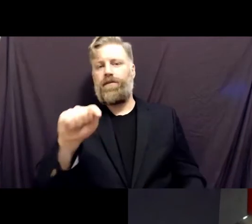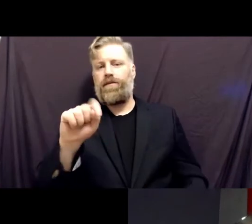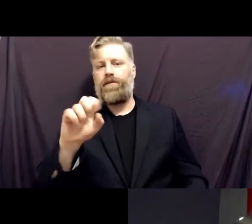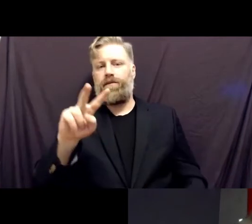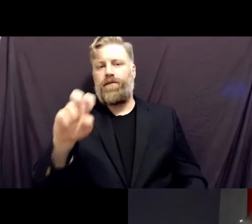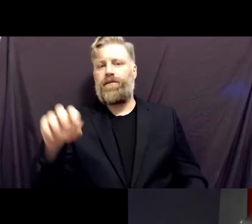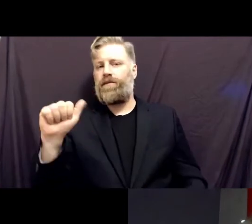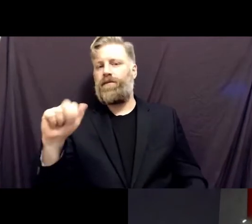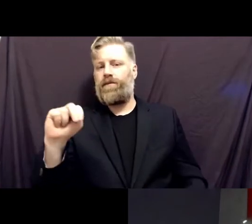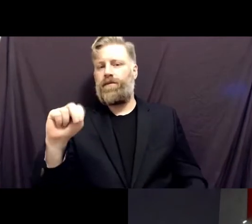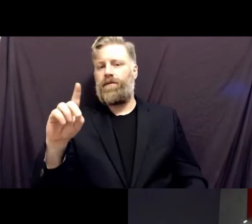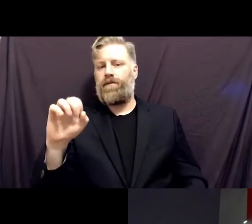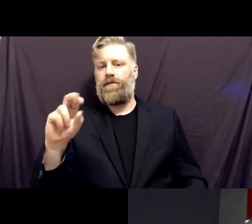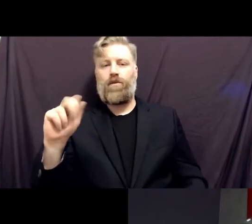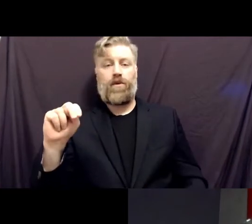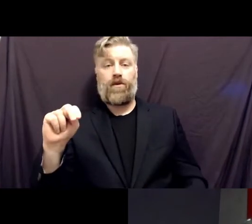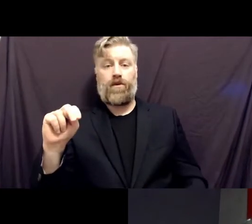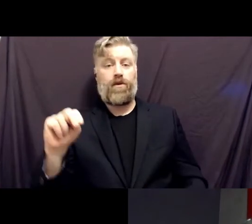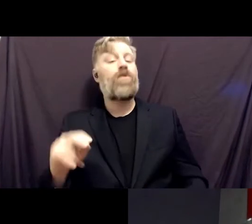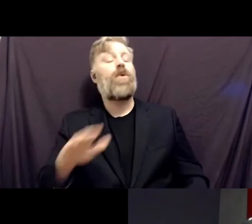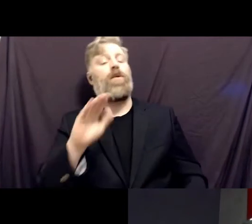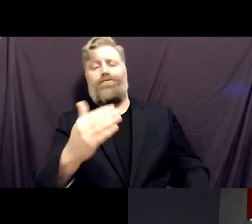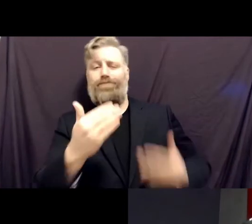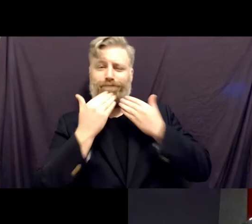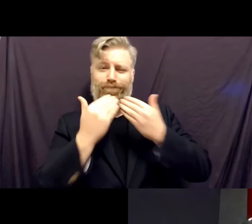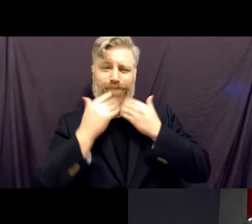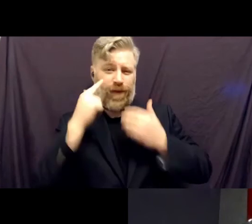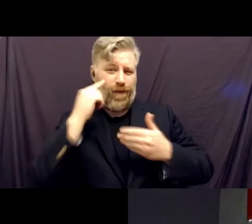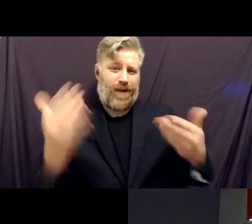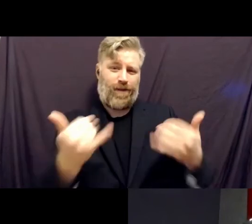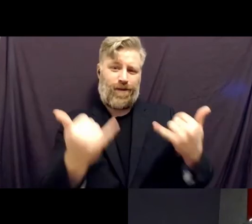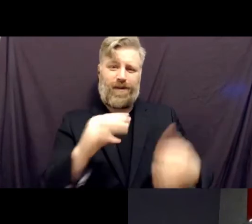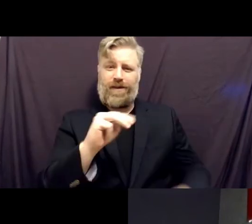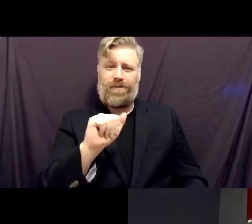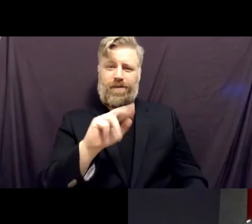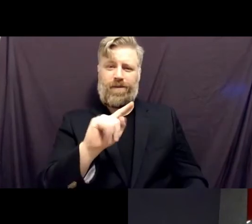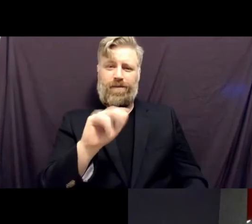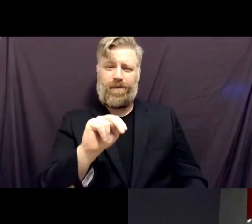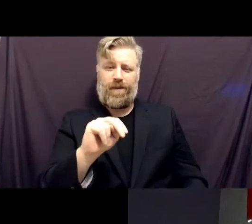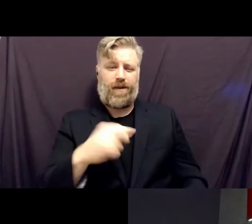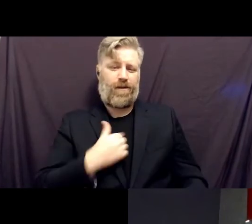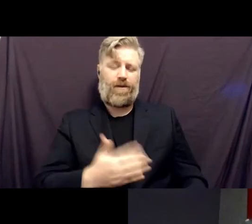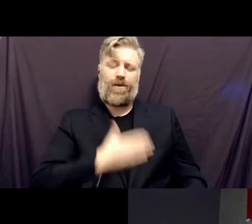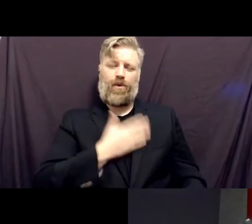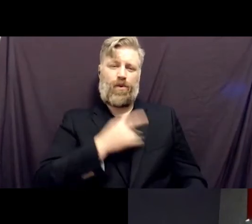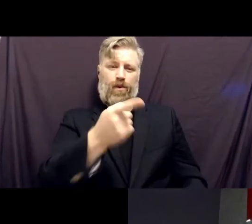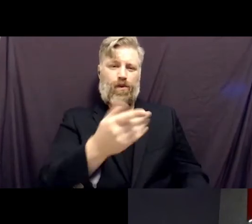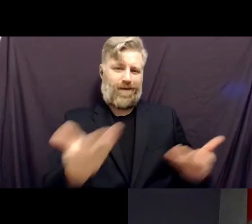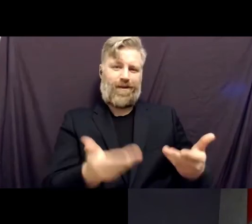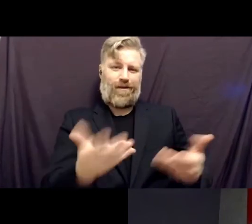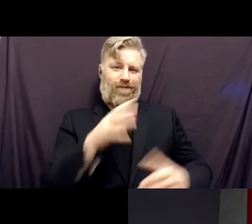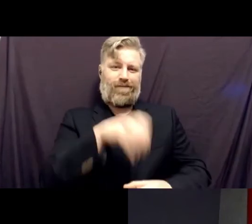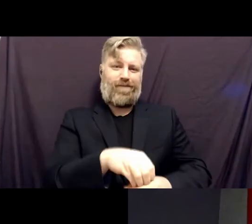Anderson, and it says, Martin, thank you for being here today. It's great having you here. You may have answered this already, so